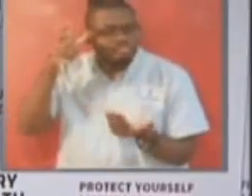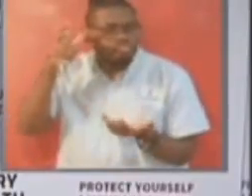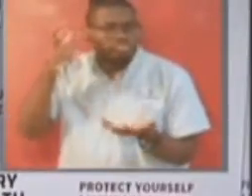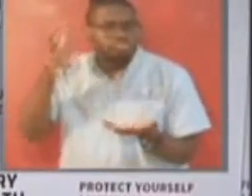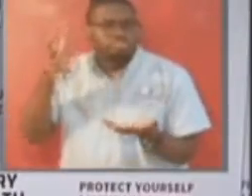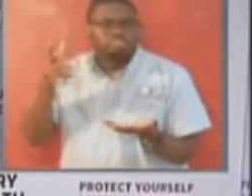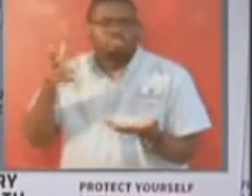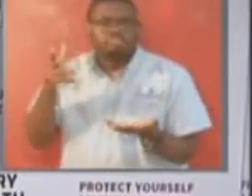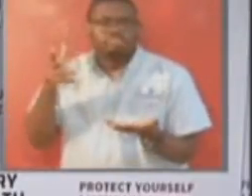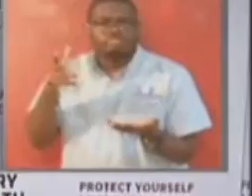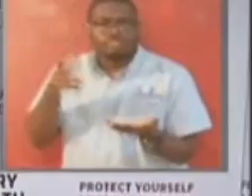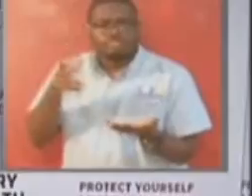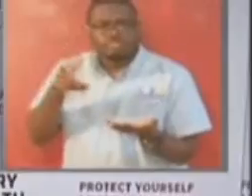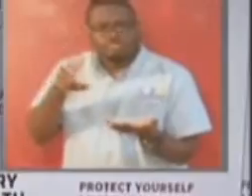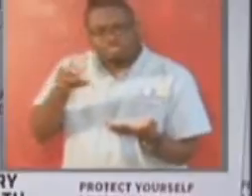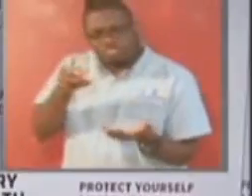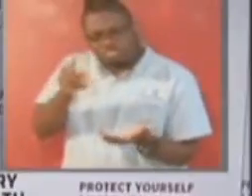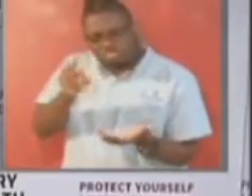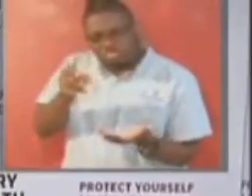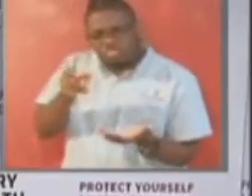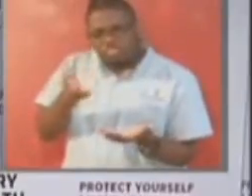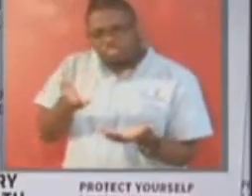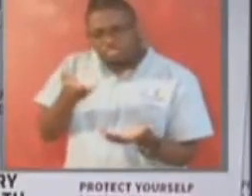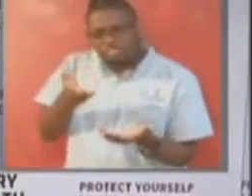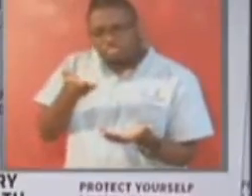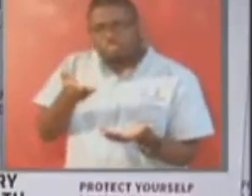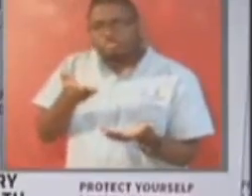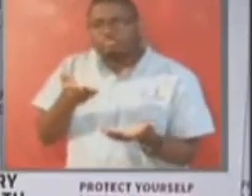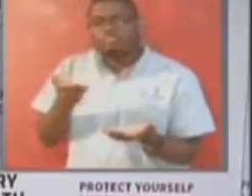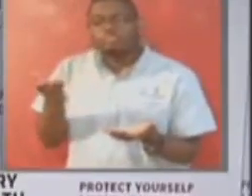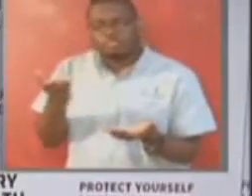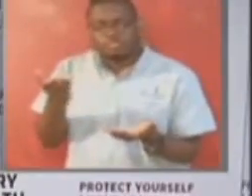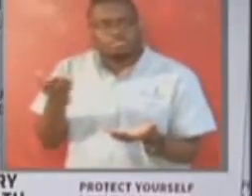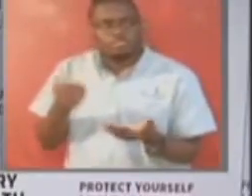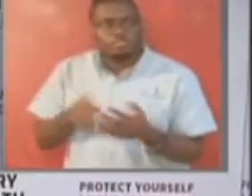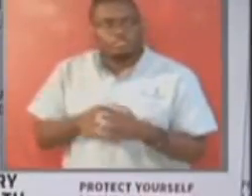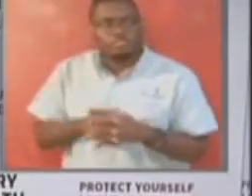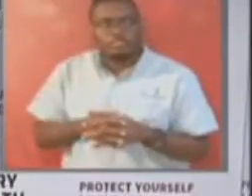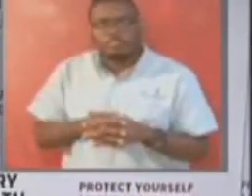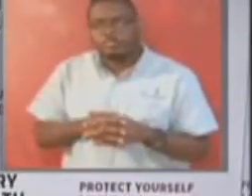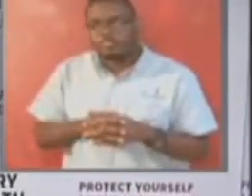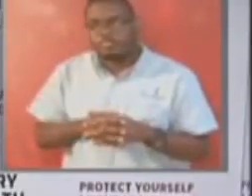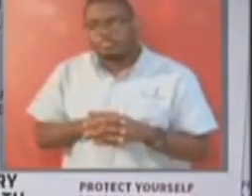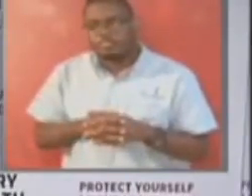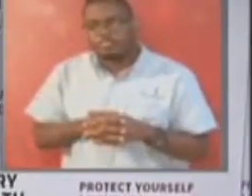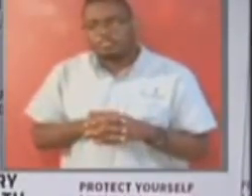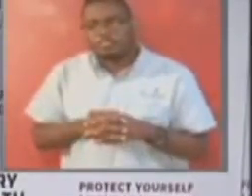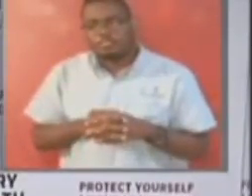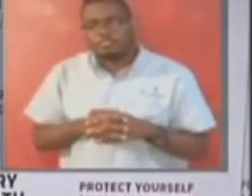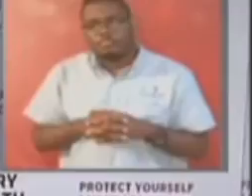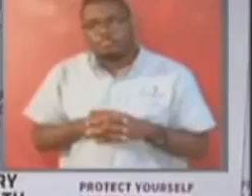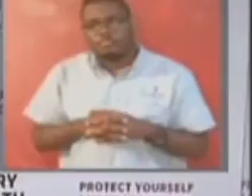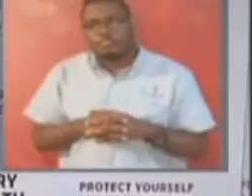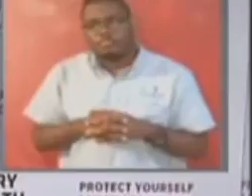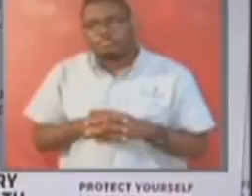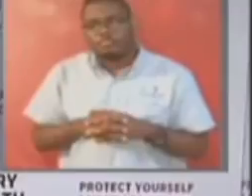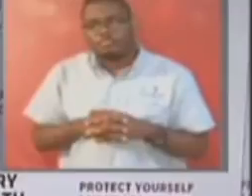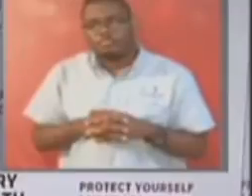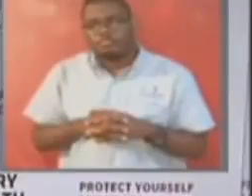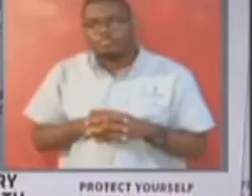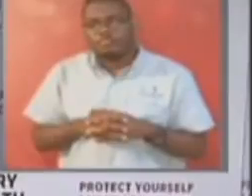your settings, and let's make sure. Or everything's fine on your end. Okay, I think we'd have to get